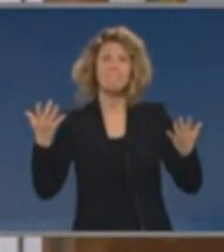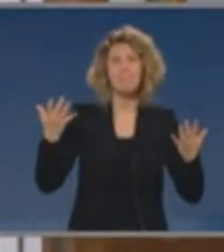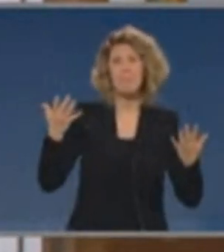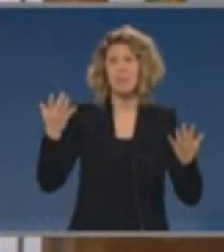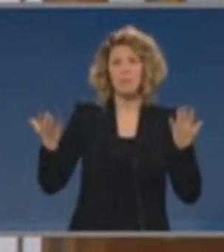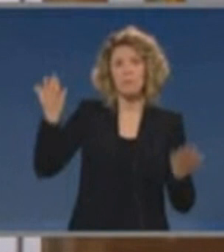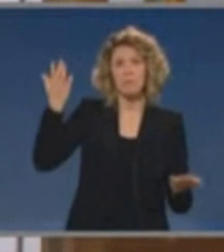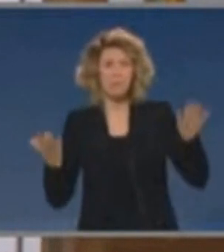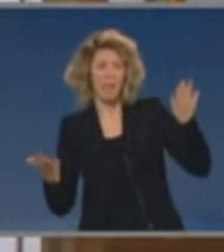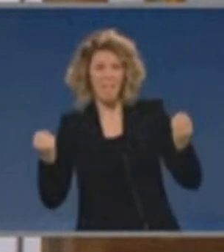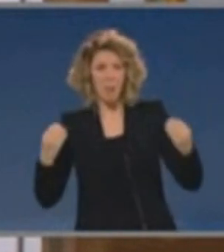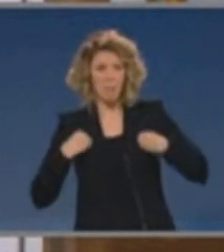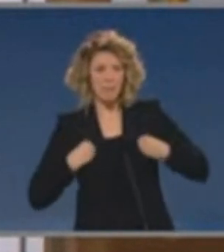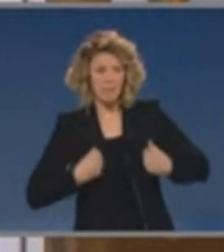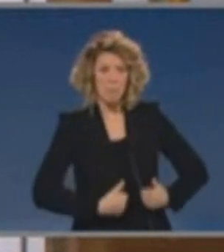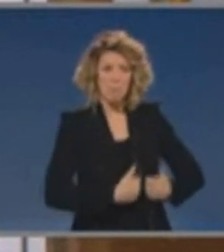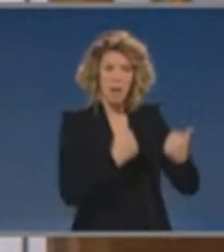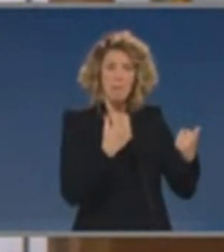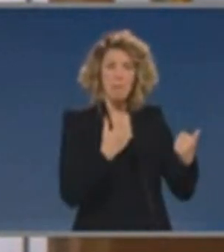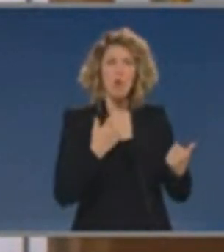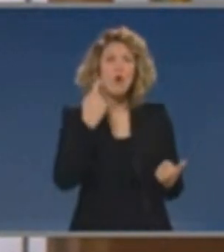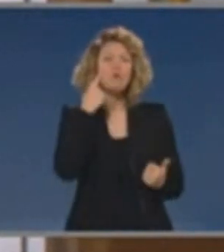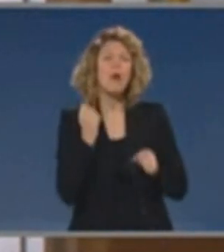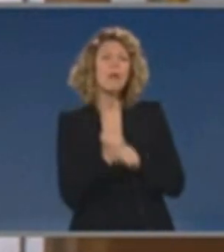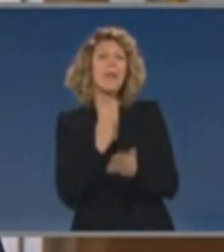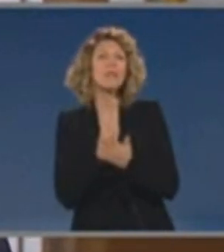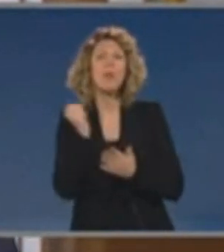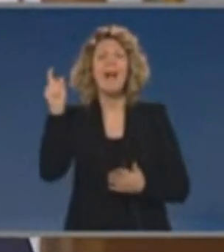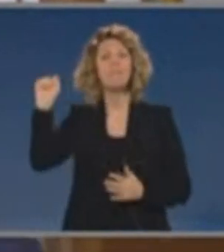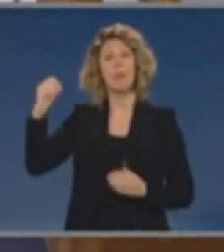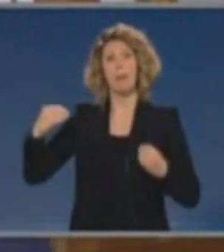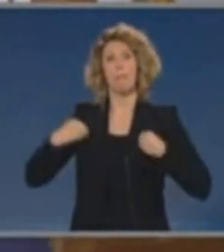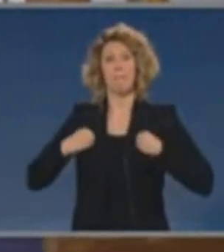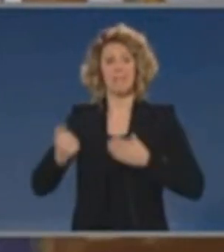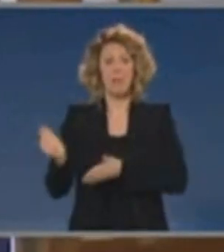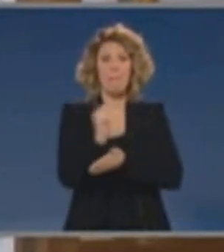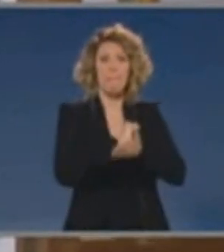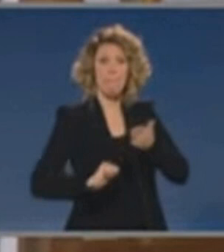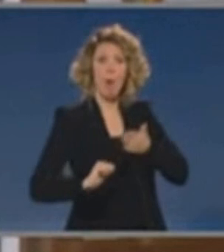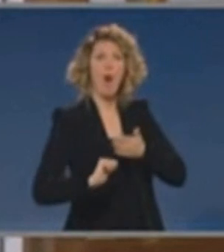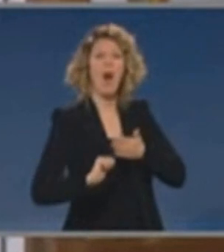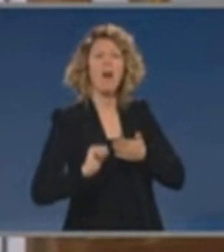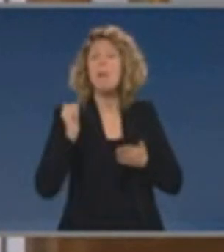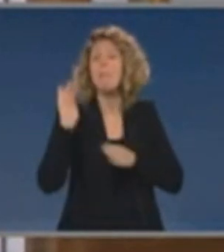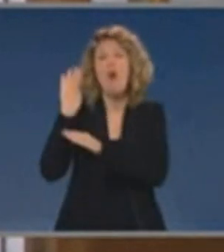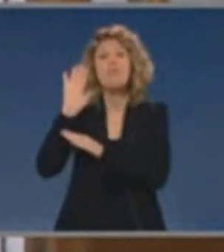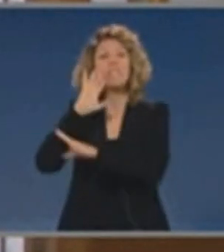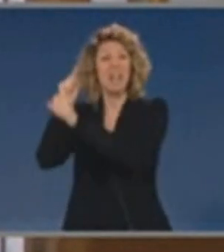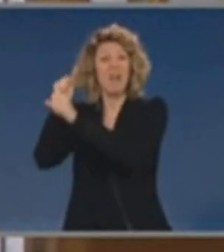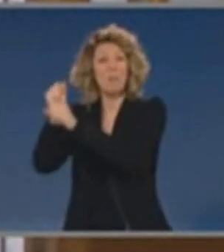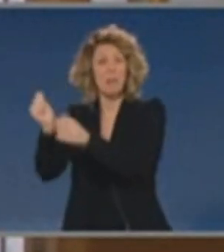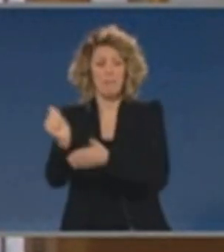the approval process for passive investments by foreign